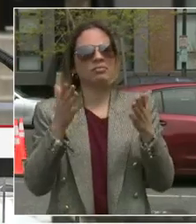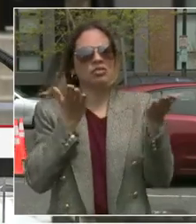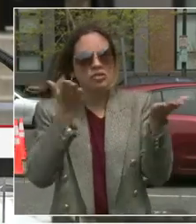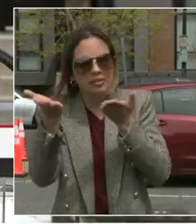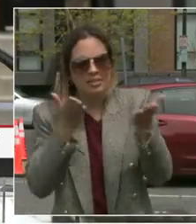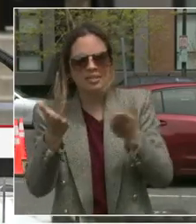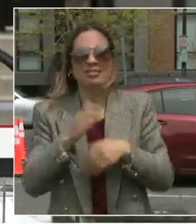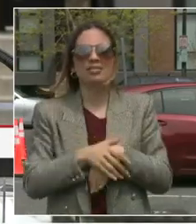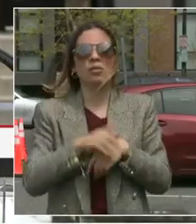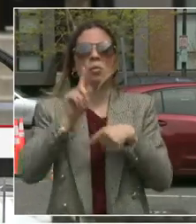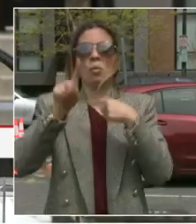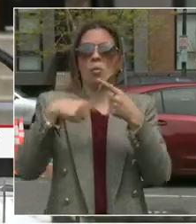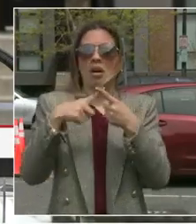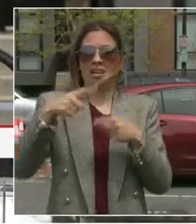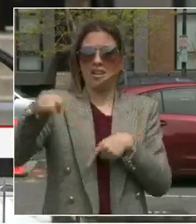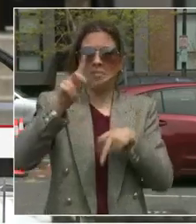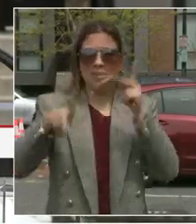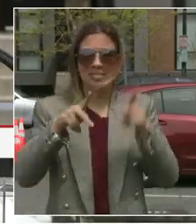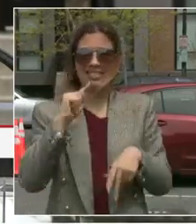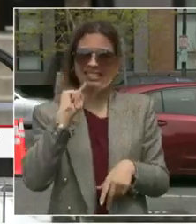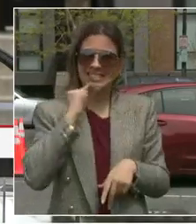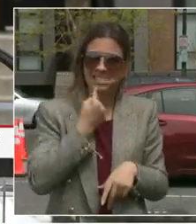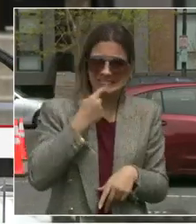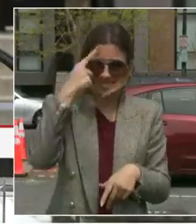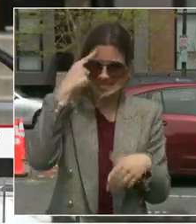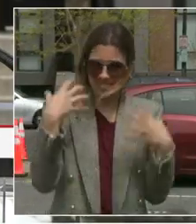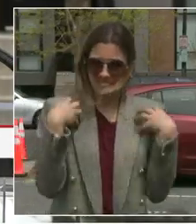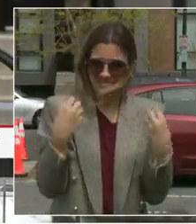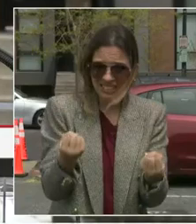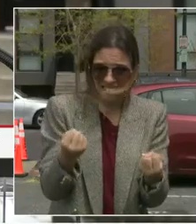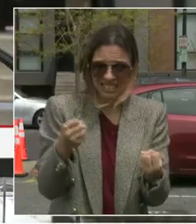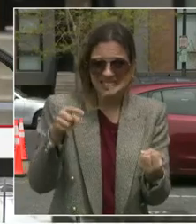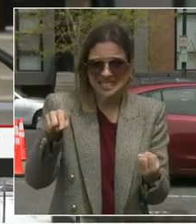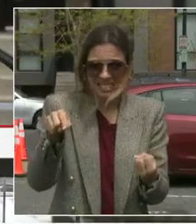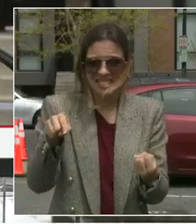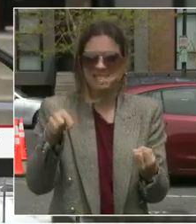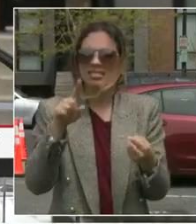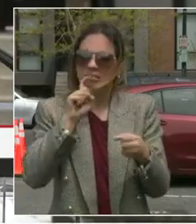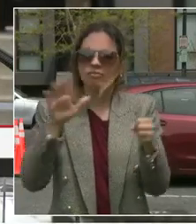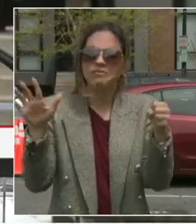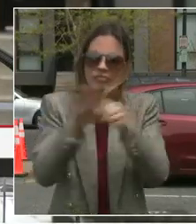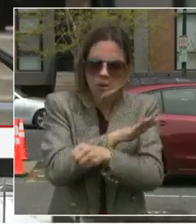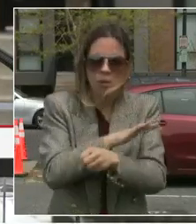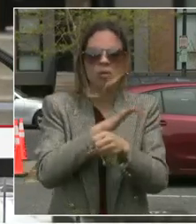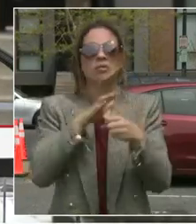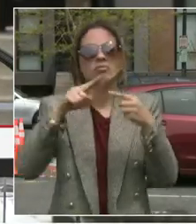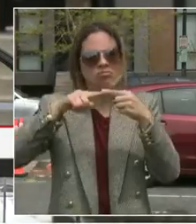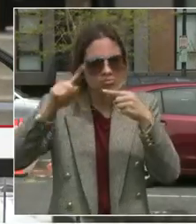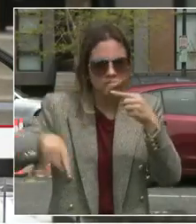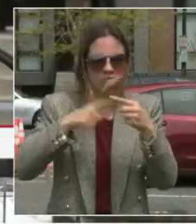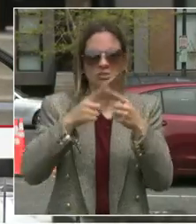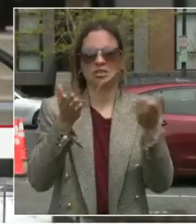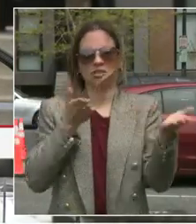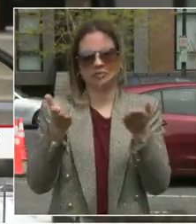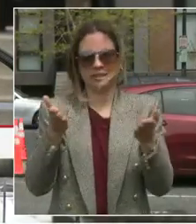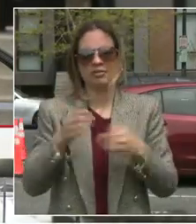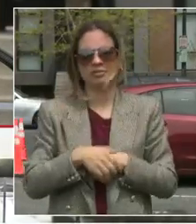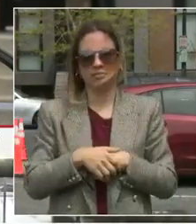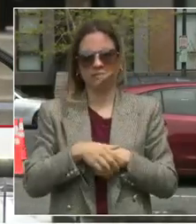severe and persistent mental illness, they're often getting full wraparound ACT team services from a behavioral health